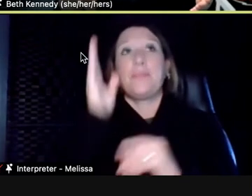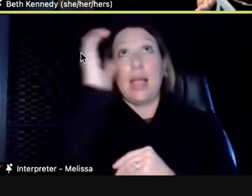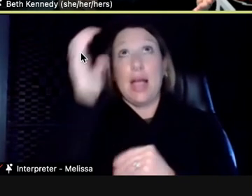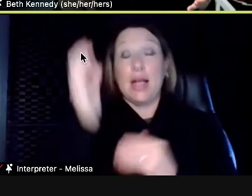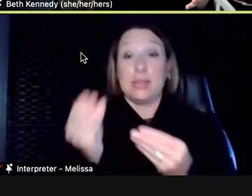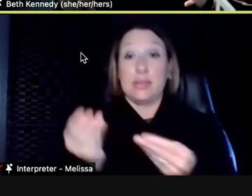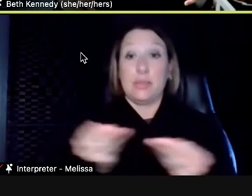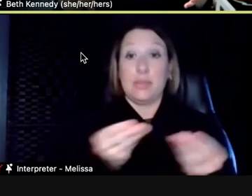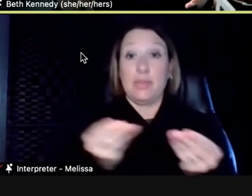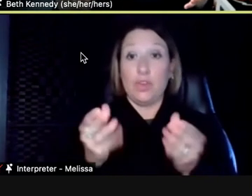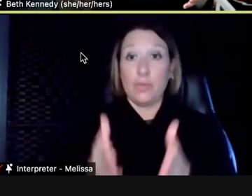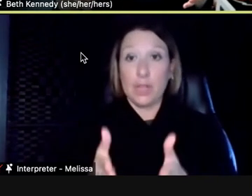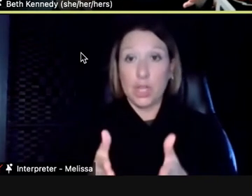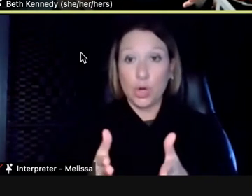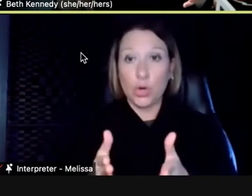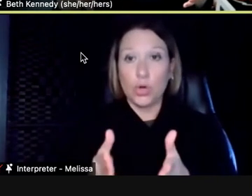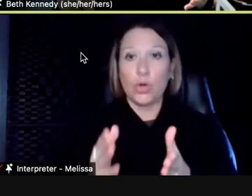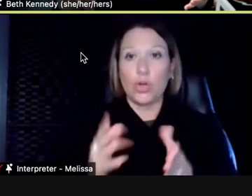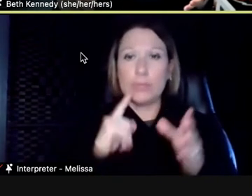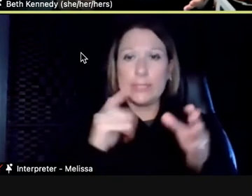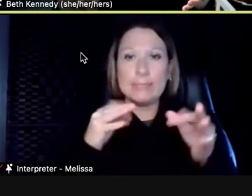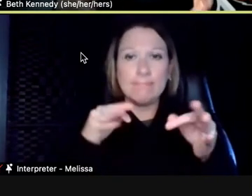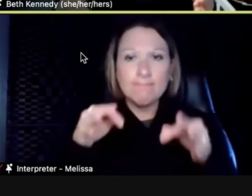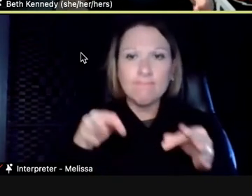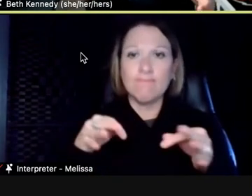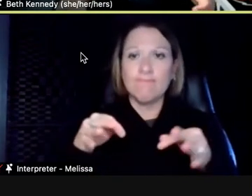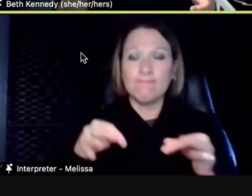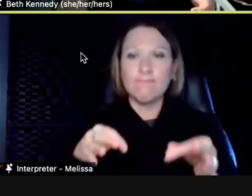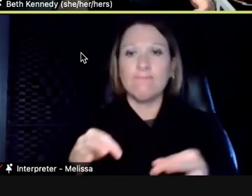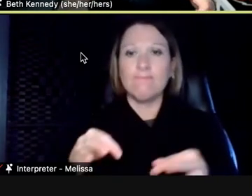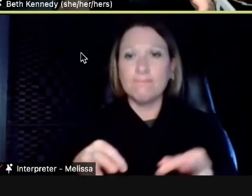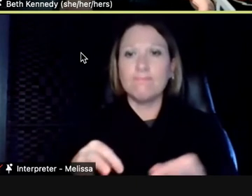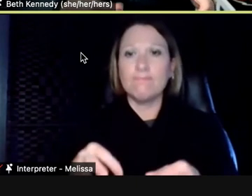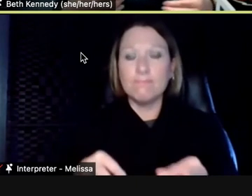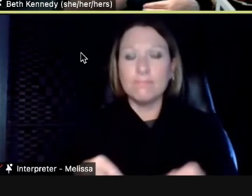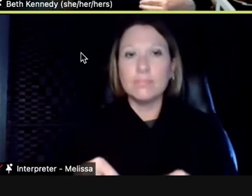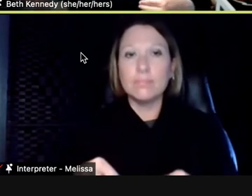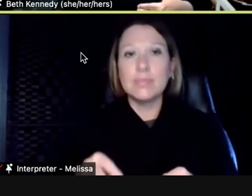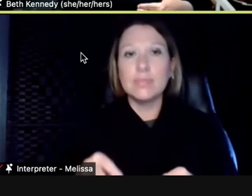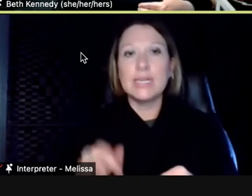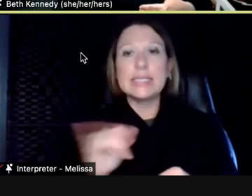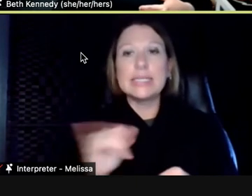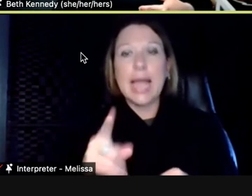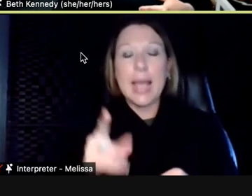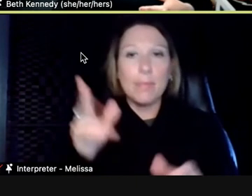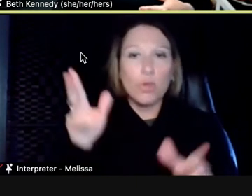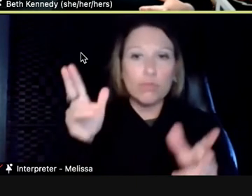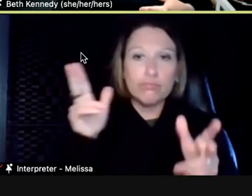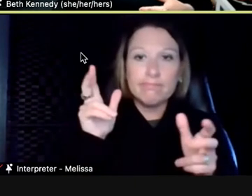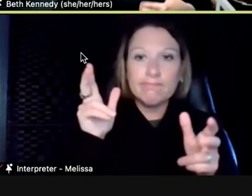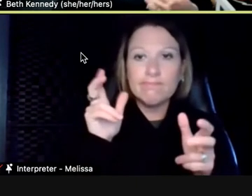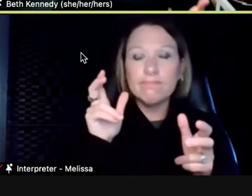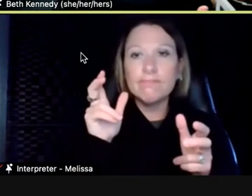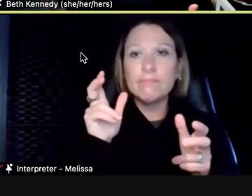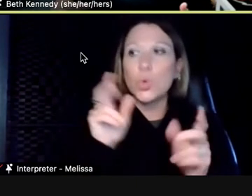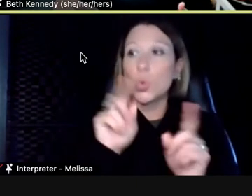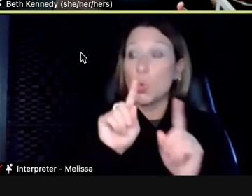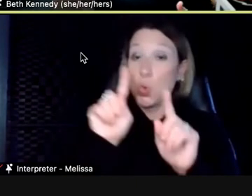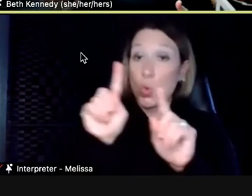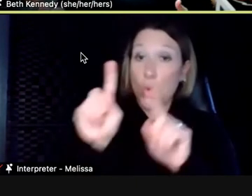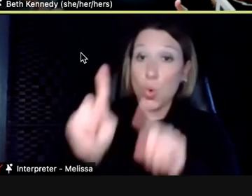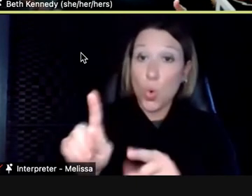and building that up for you. In the same way that you're listening to this presentation, if you went to talk to a school team as